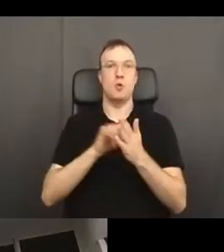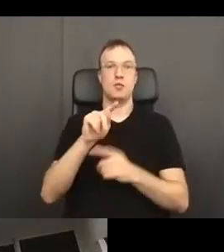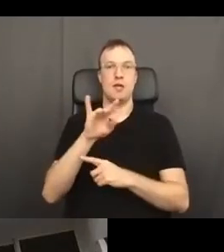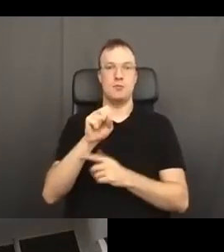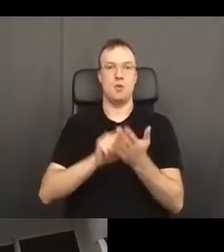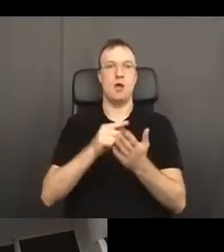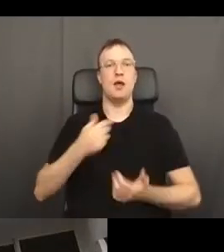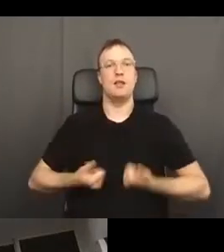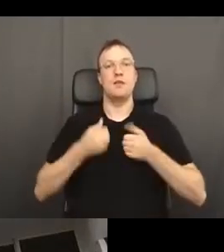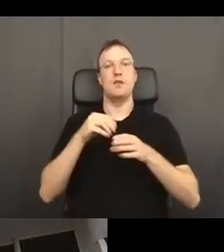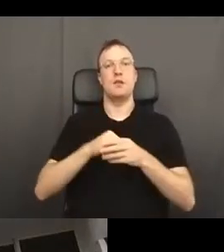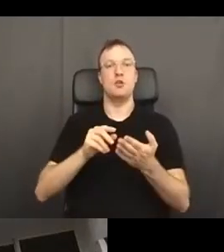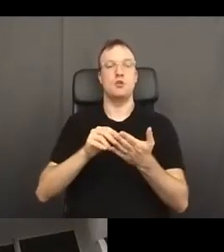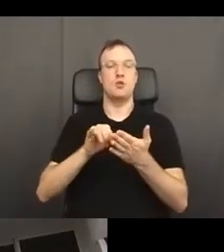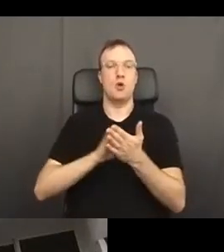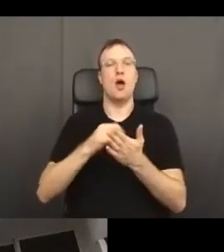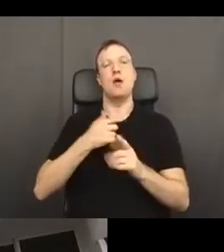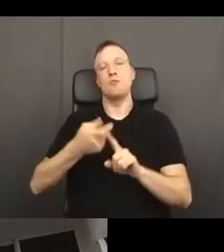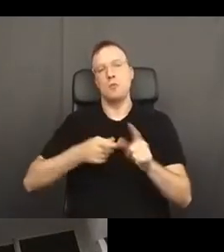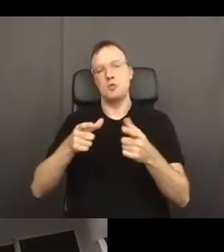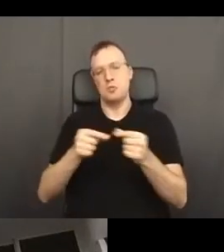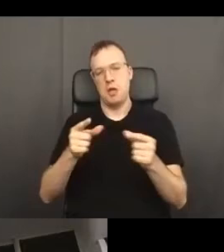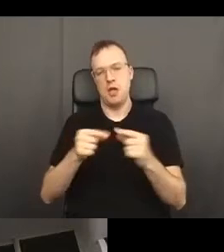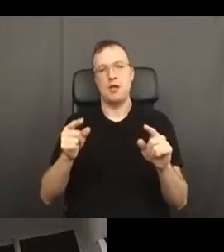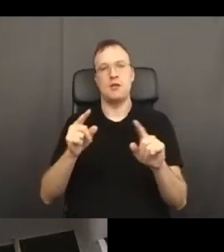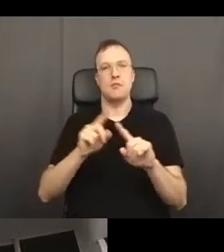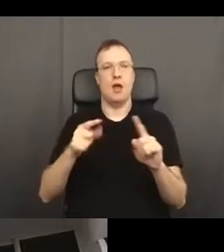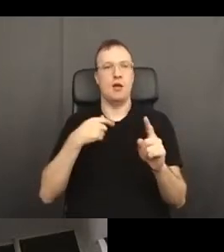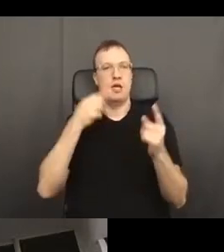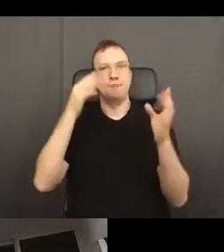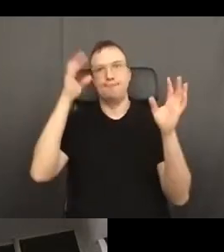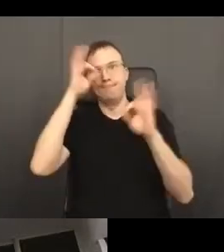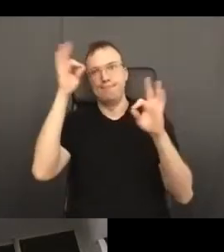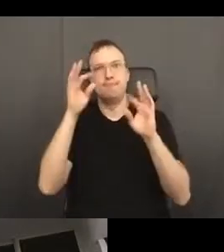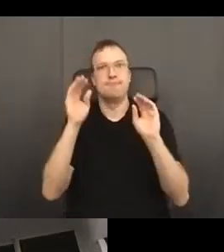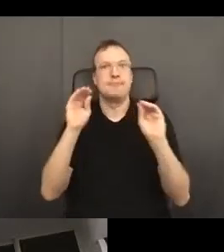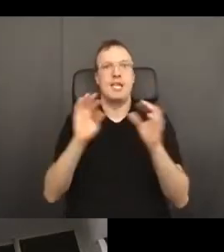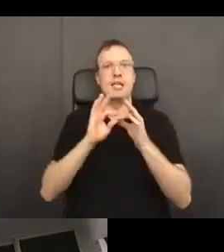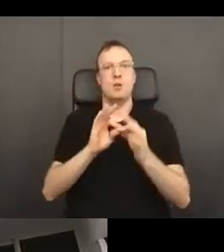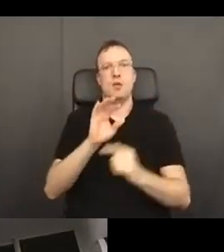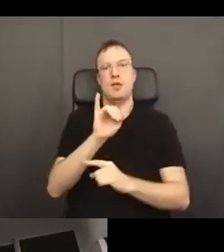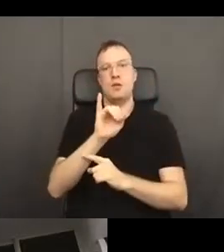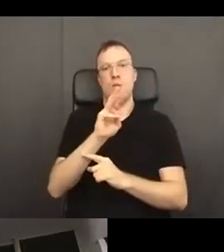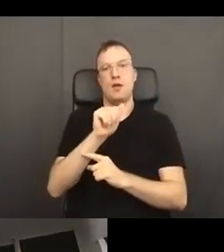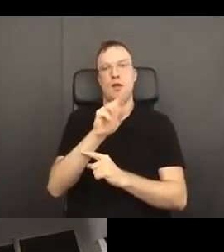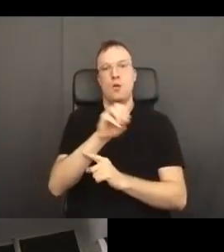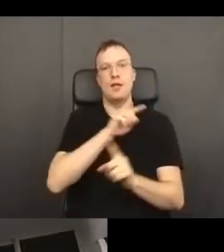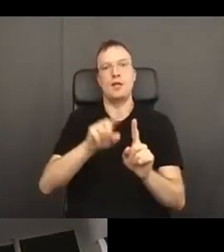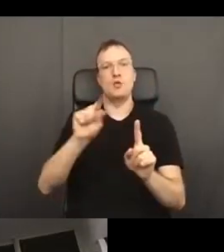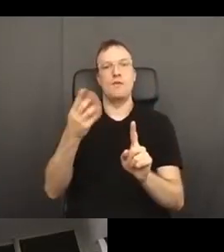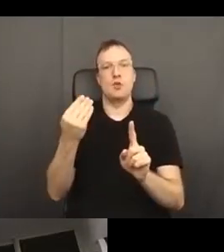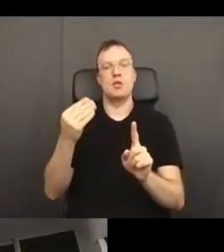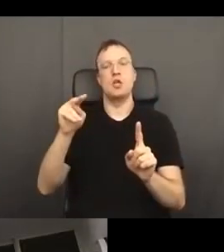New York, even though I'm from Japan. So I didn't know anything about Iwao until 2014, until the New York